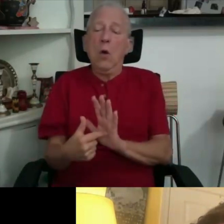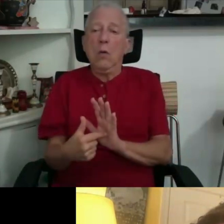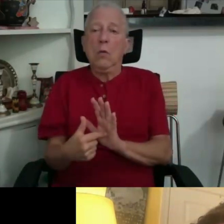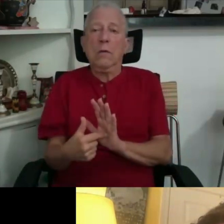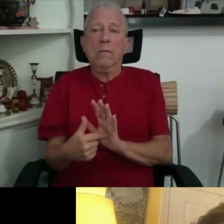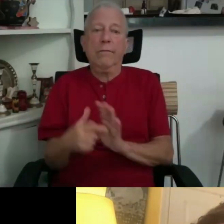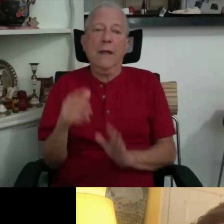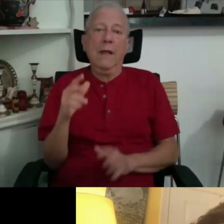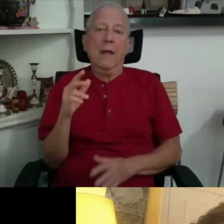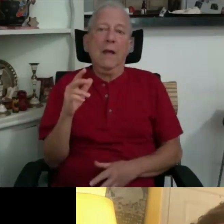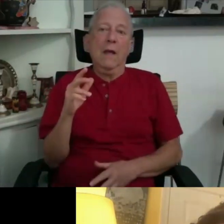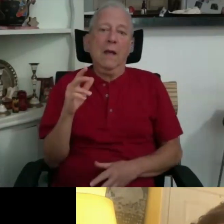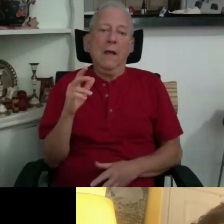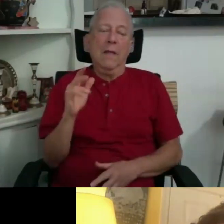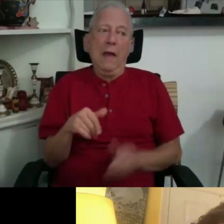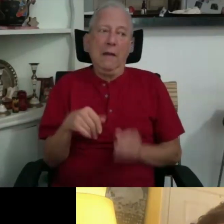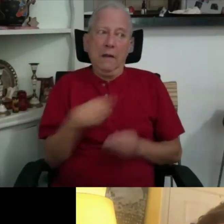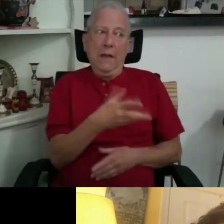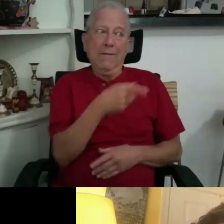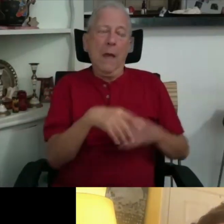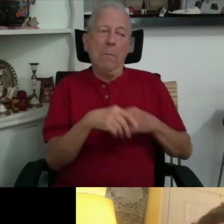that also gives them some leeway.